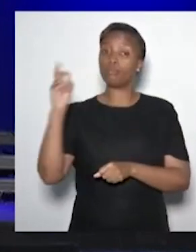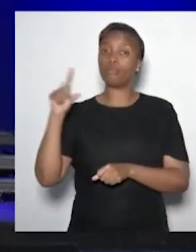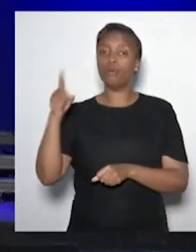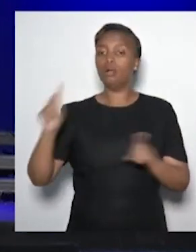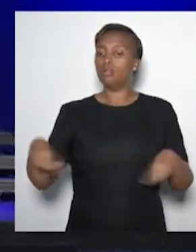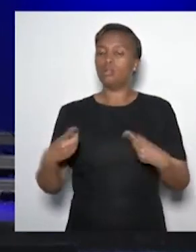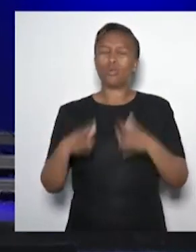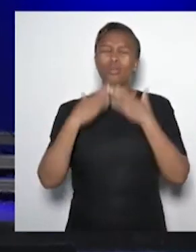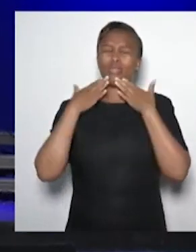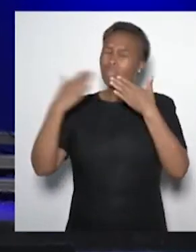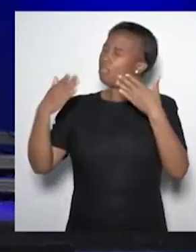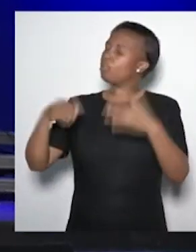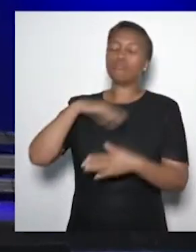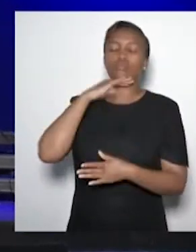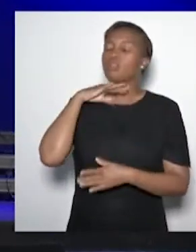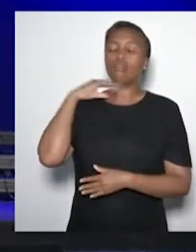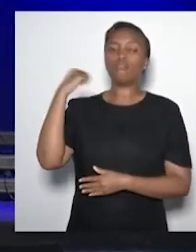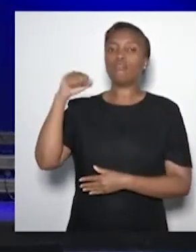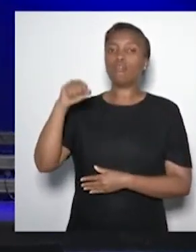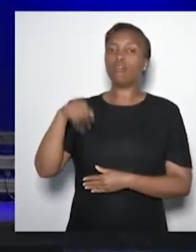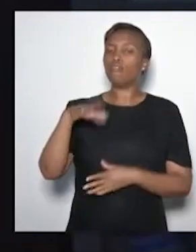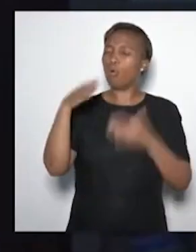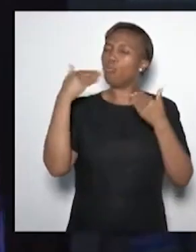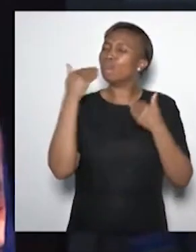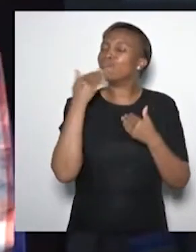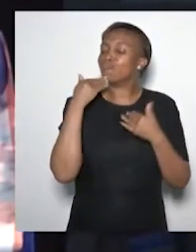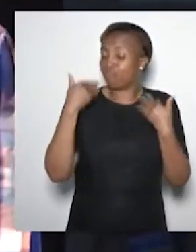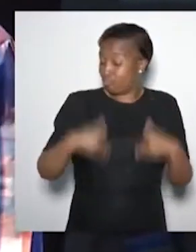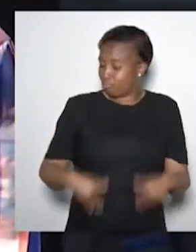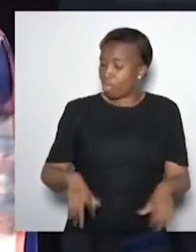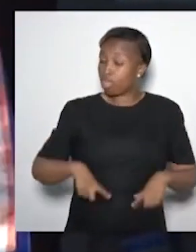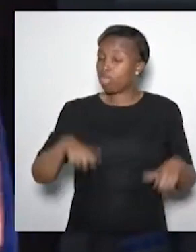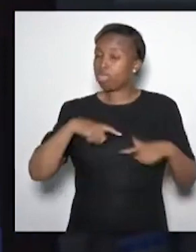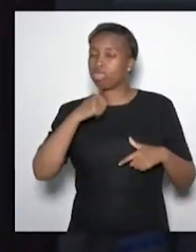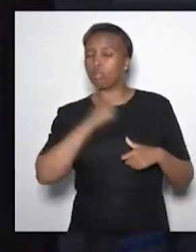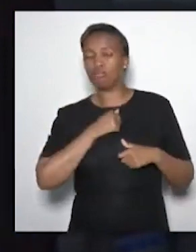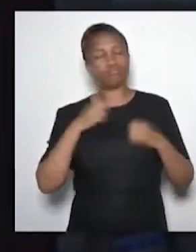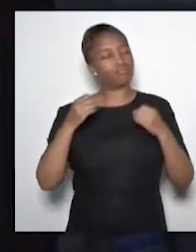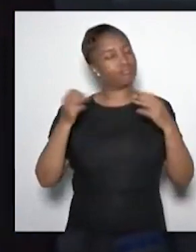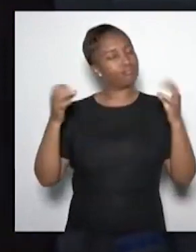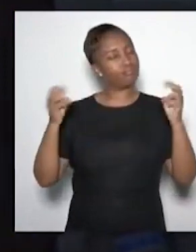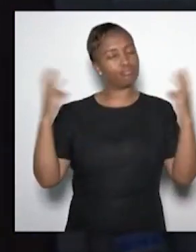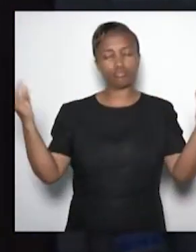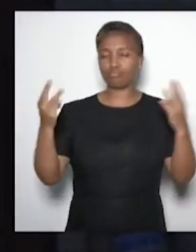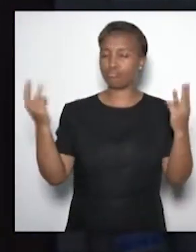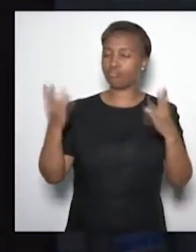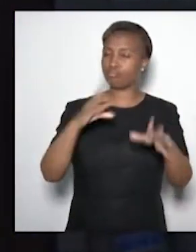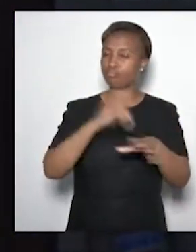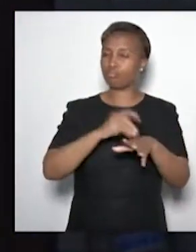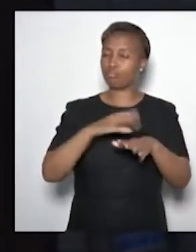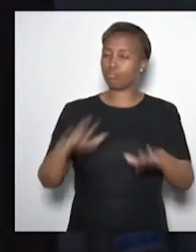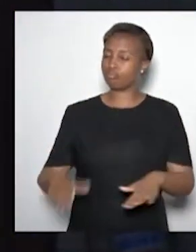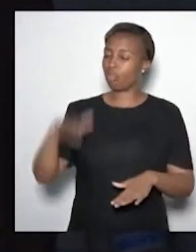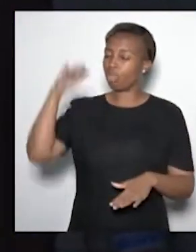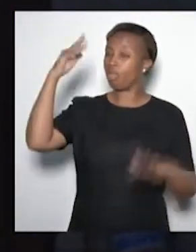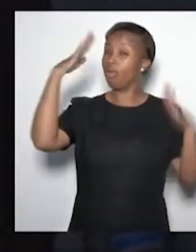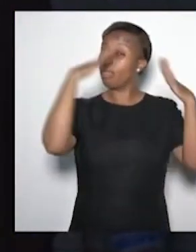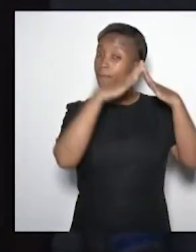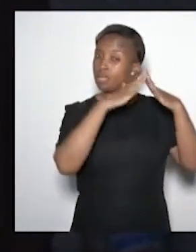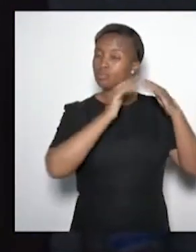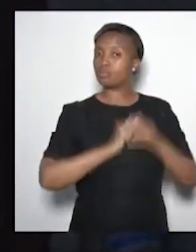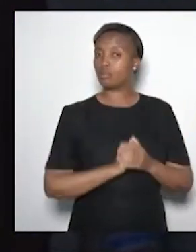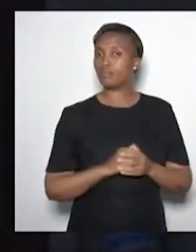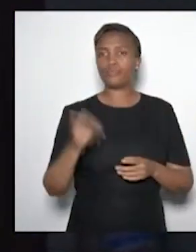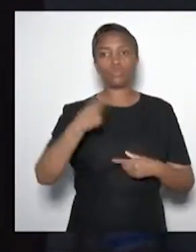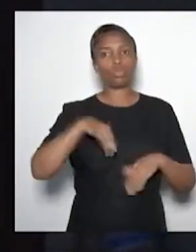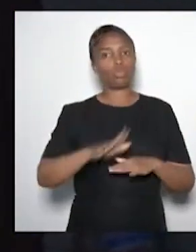enough, Namani, for who you are. There's many people that Dr. Maswanganyi has raised in ministry,